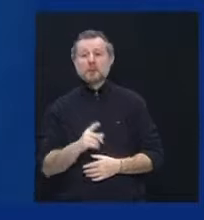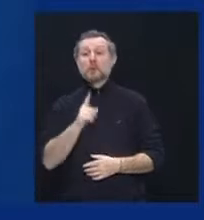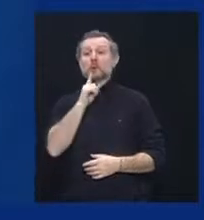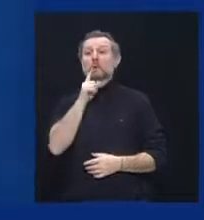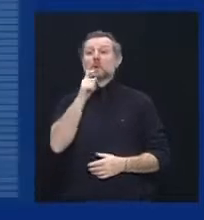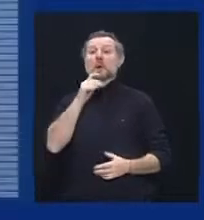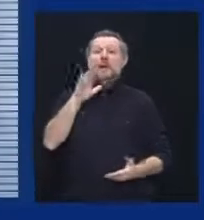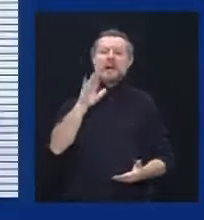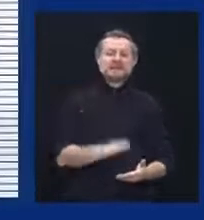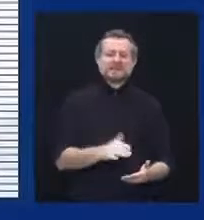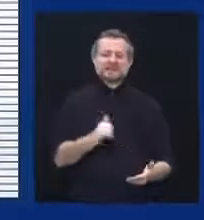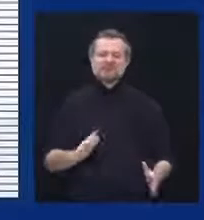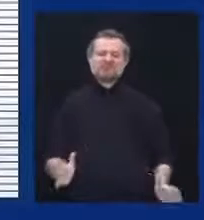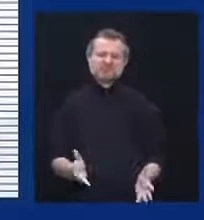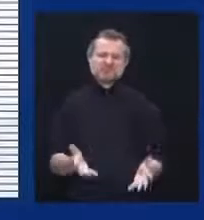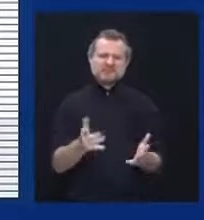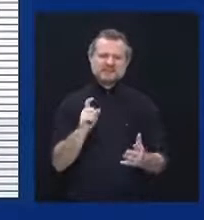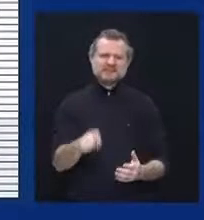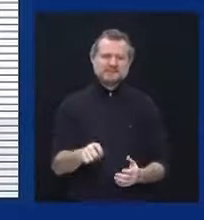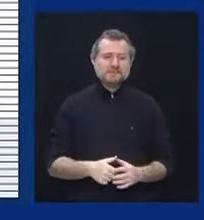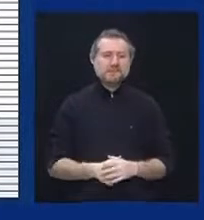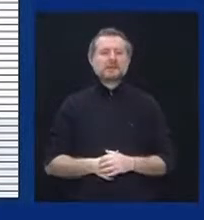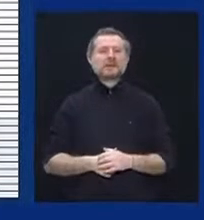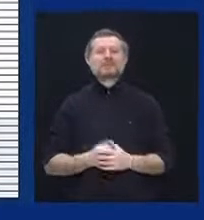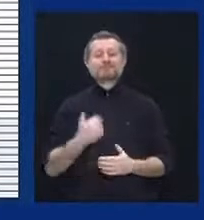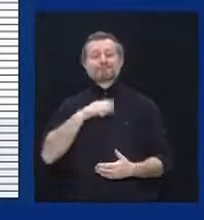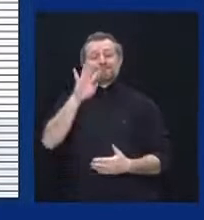like to see everybody rise up.